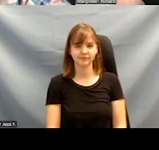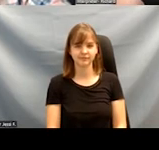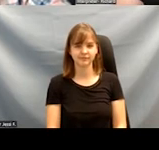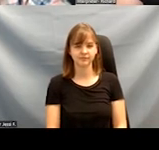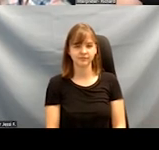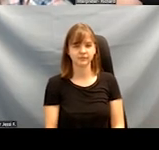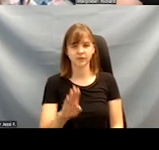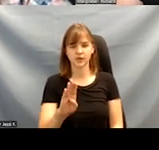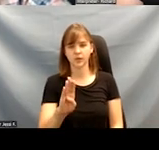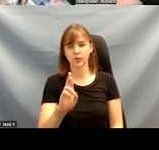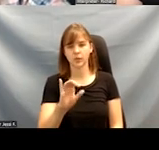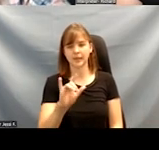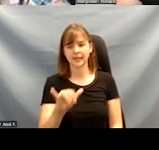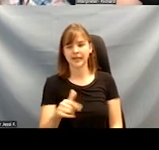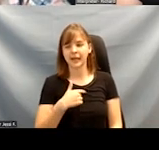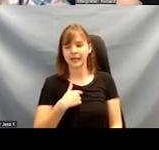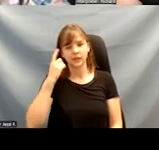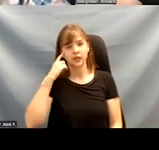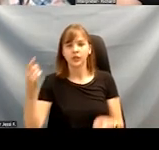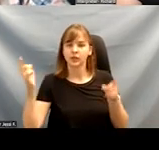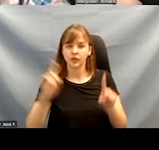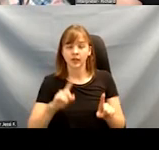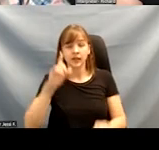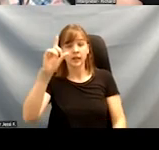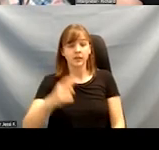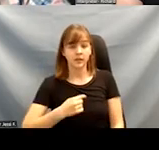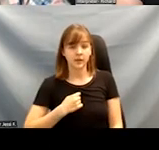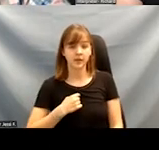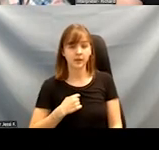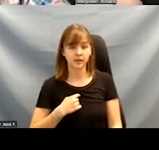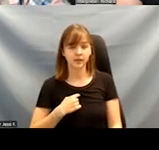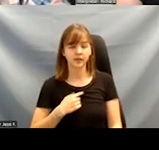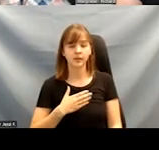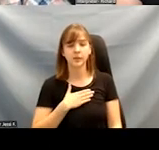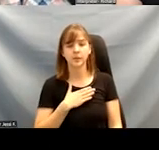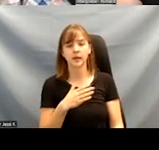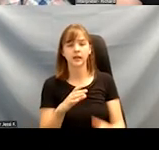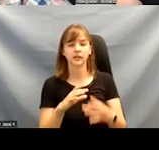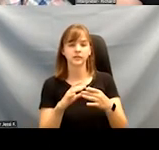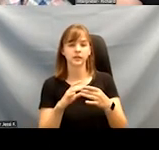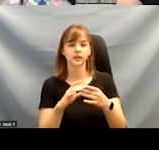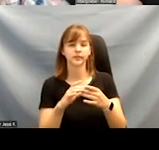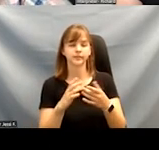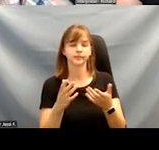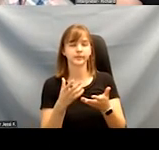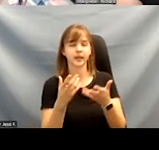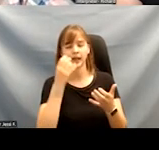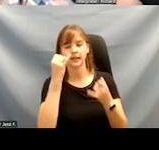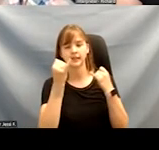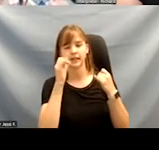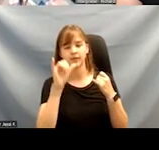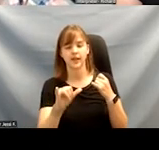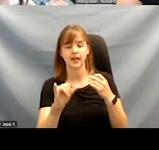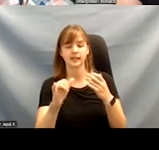Yeah, I totally agree. I think that for me, in terms of my relationship to, or the importance of hustle